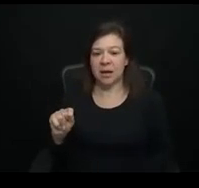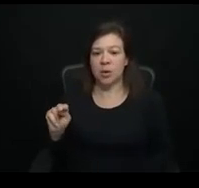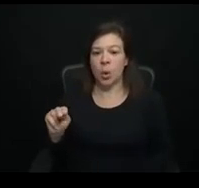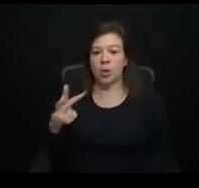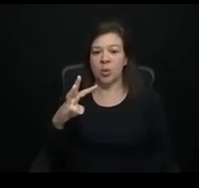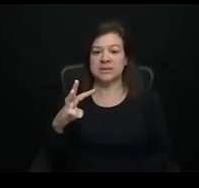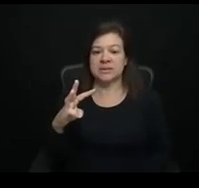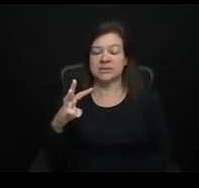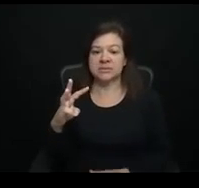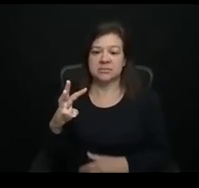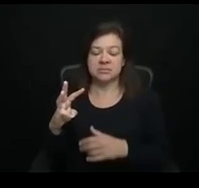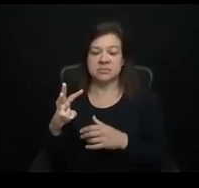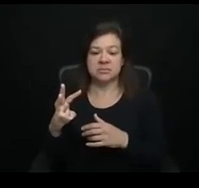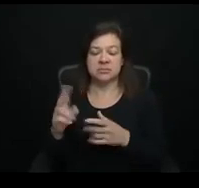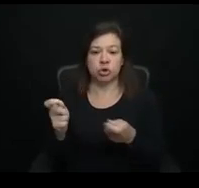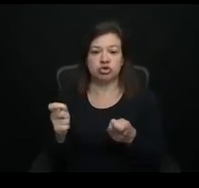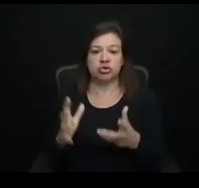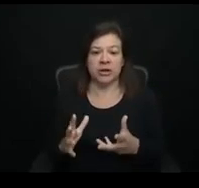Mike?